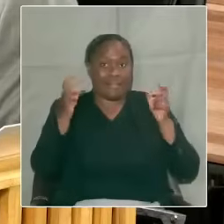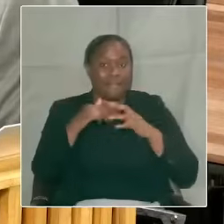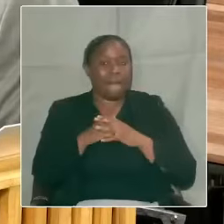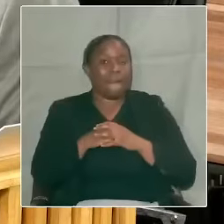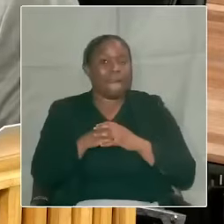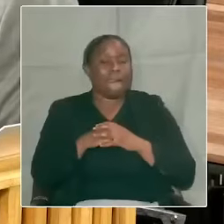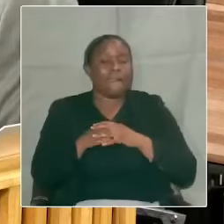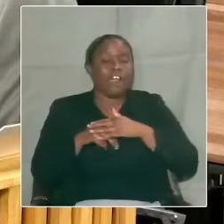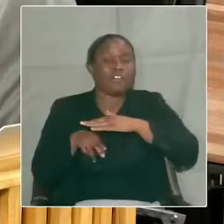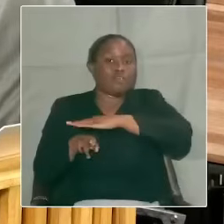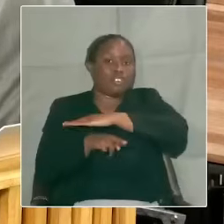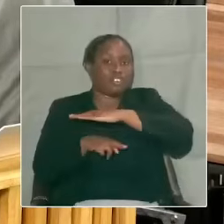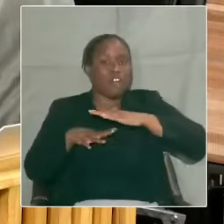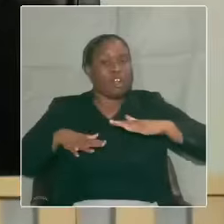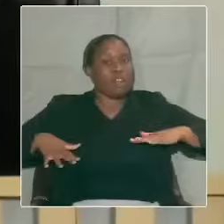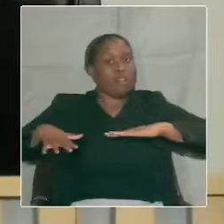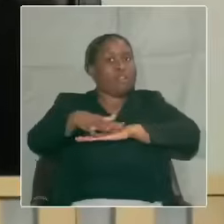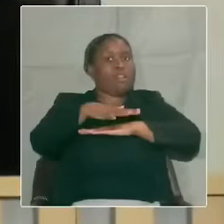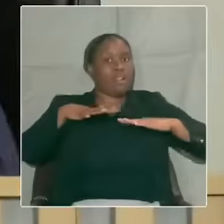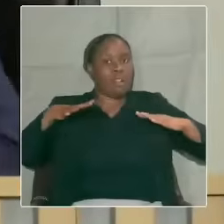Regional Stability.